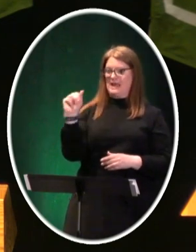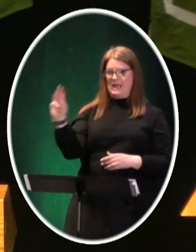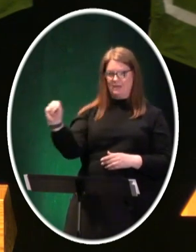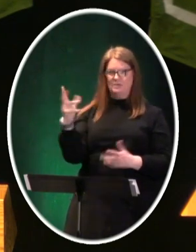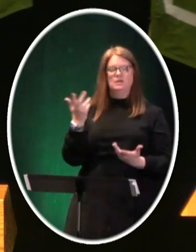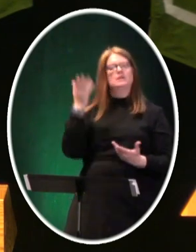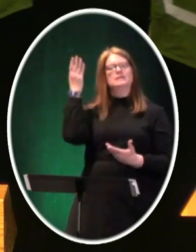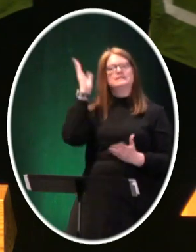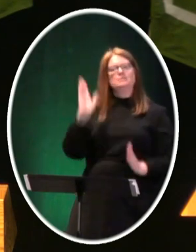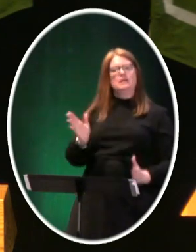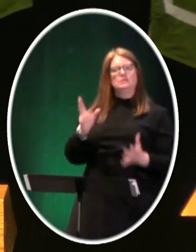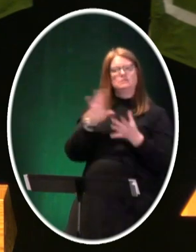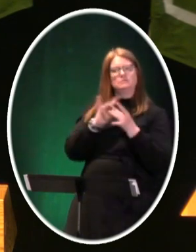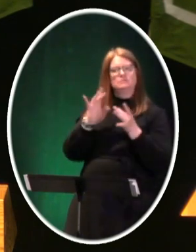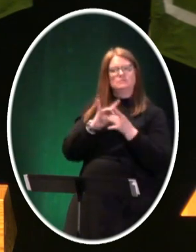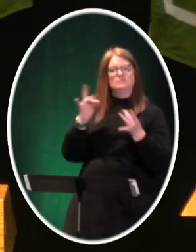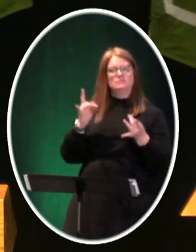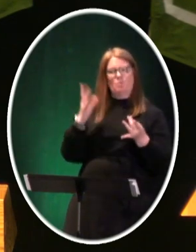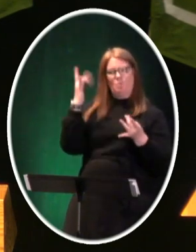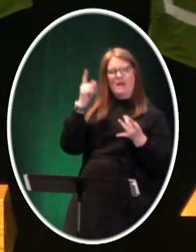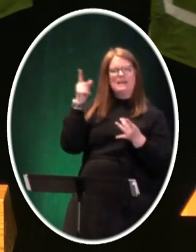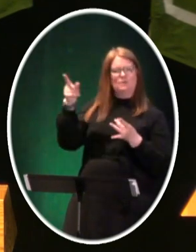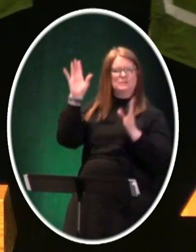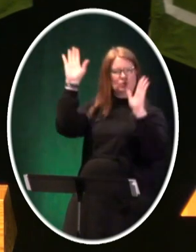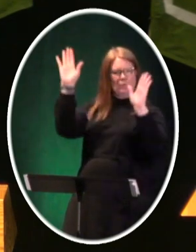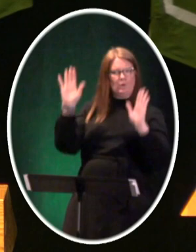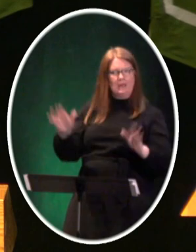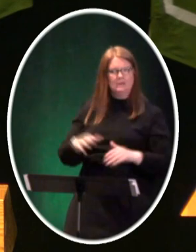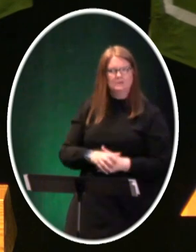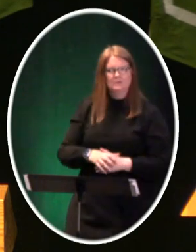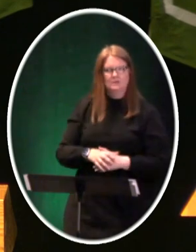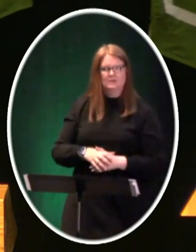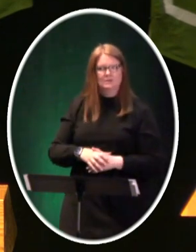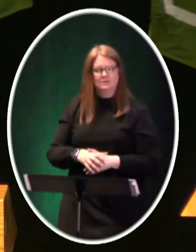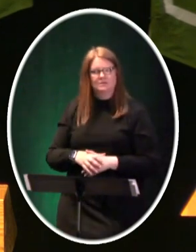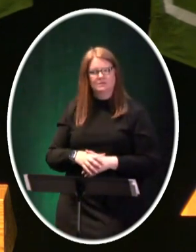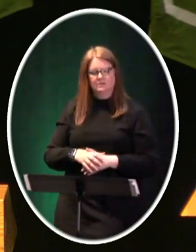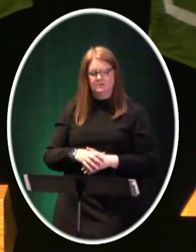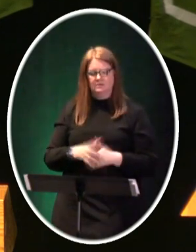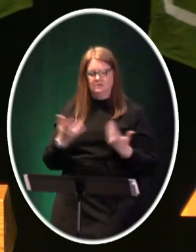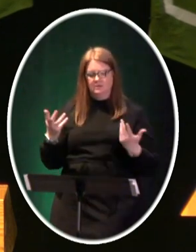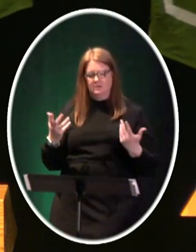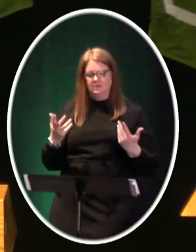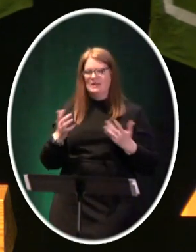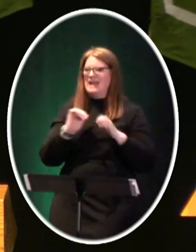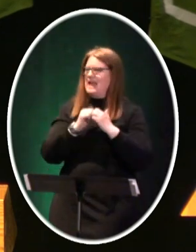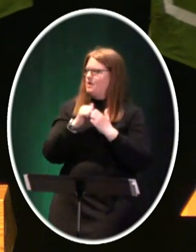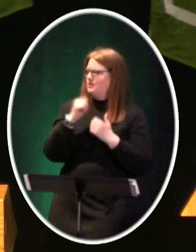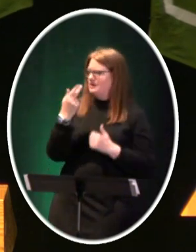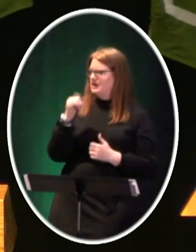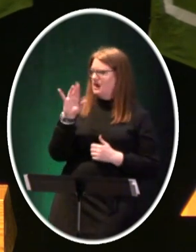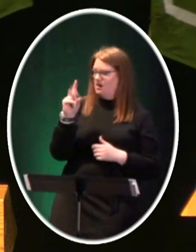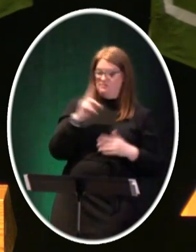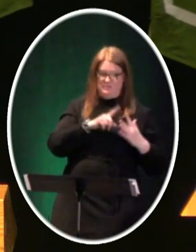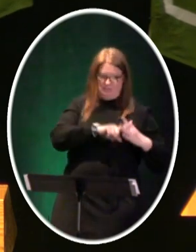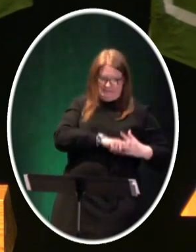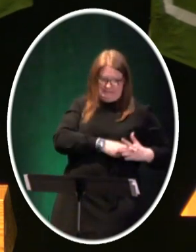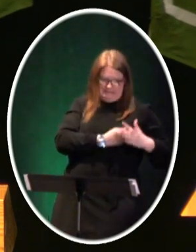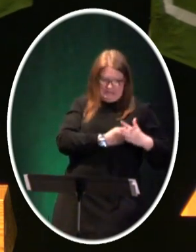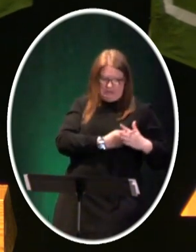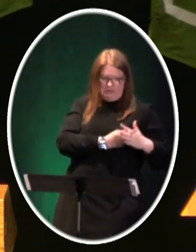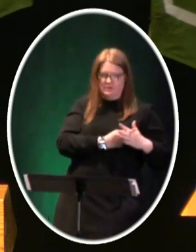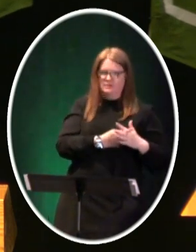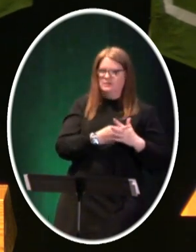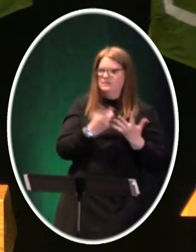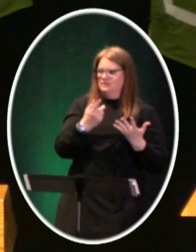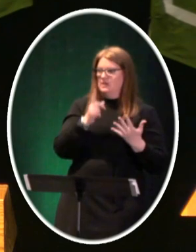were mentioning things that made Harold great. Expected to hear a lot of profound things, right? How did Harold get from where he started as a